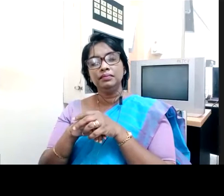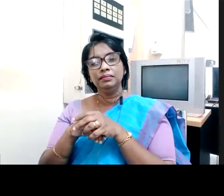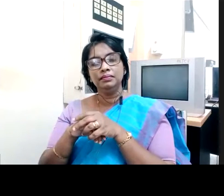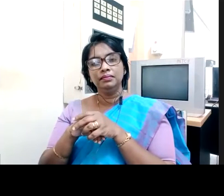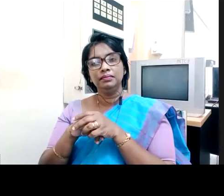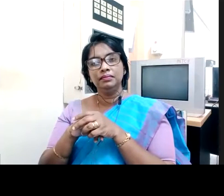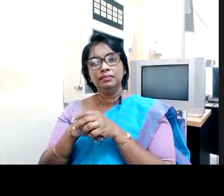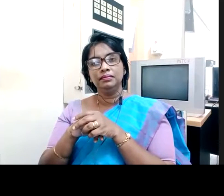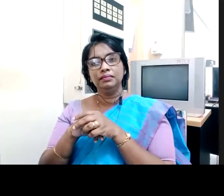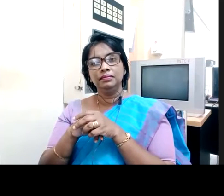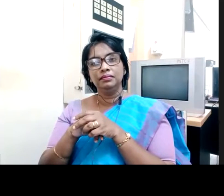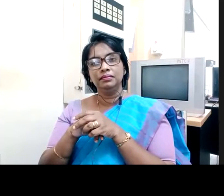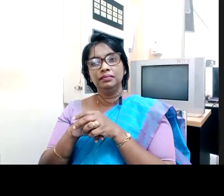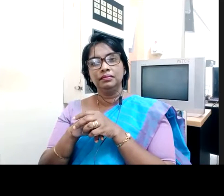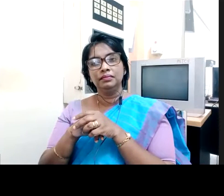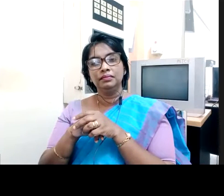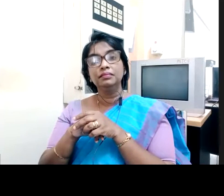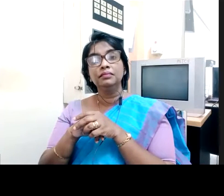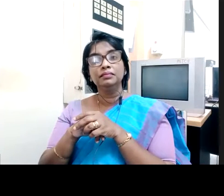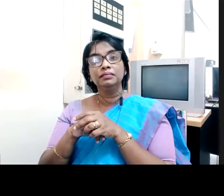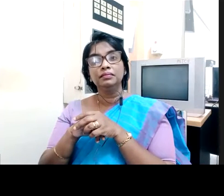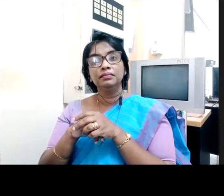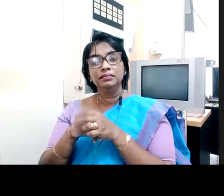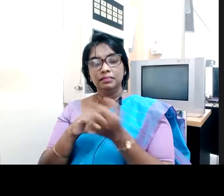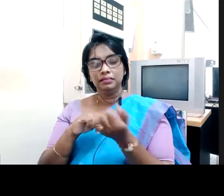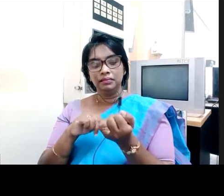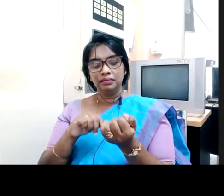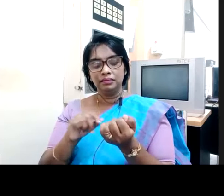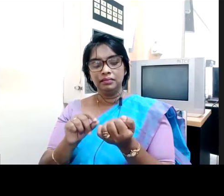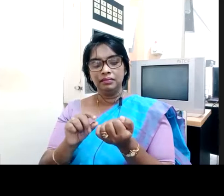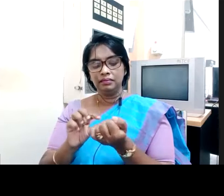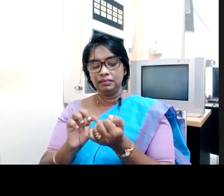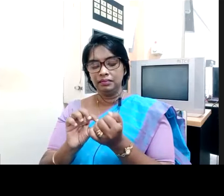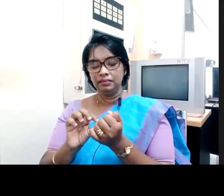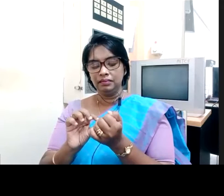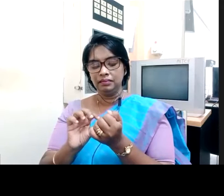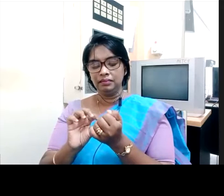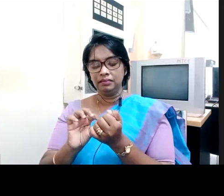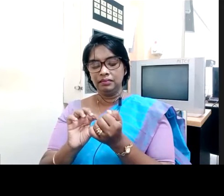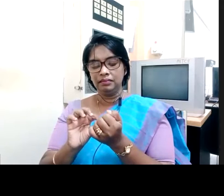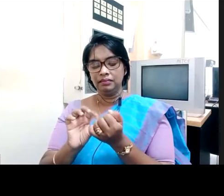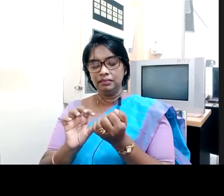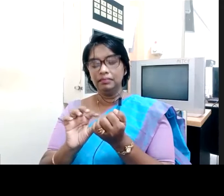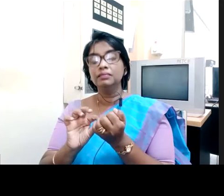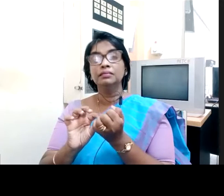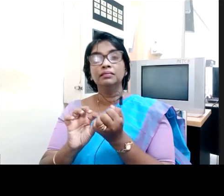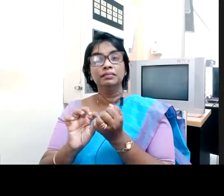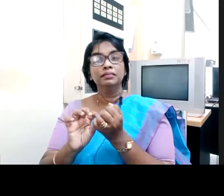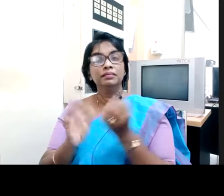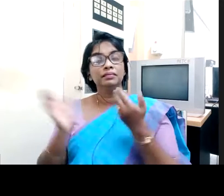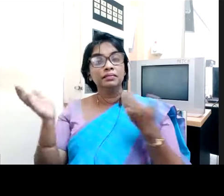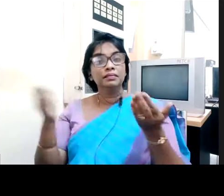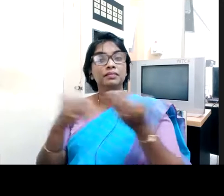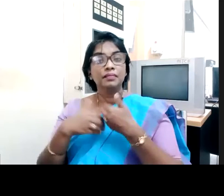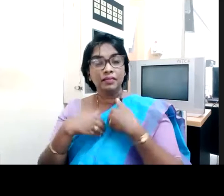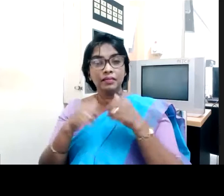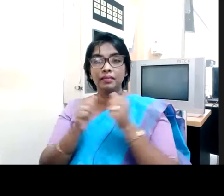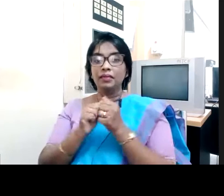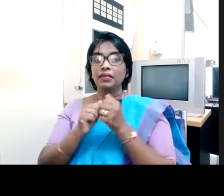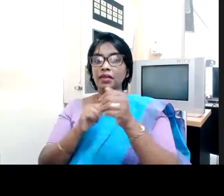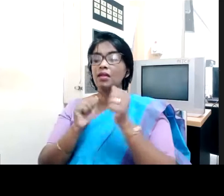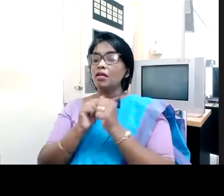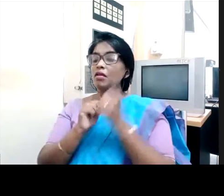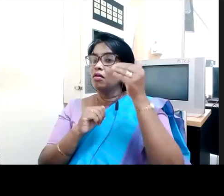pie-like shape, in the sense of you have your horizontal bar and then 2 verticals. The reason being innovation takes place in interfaces. I